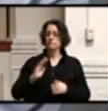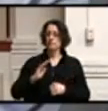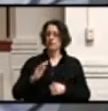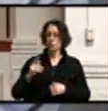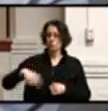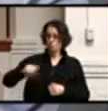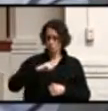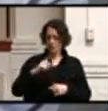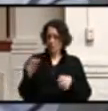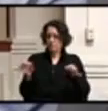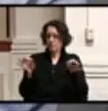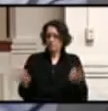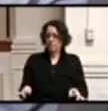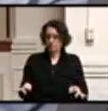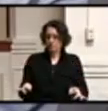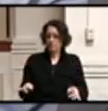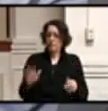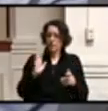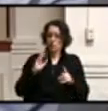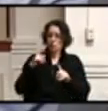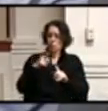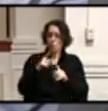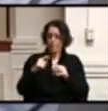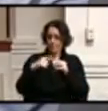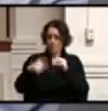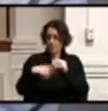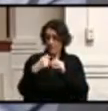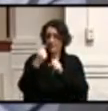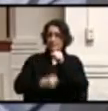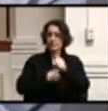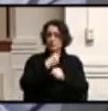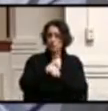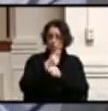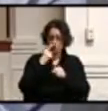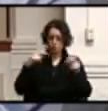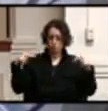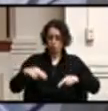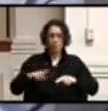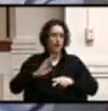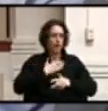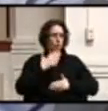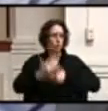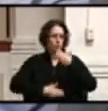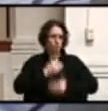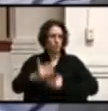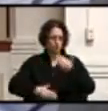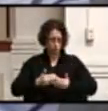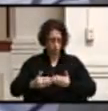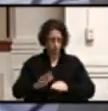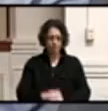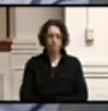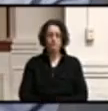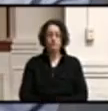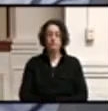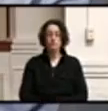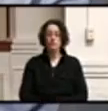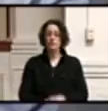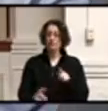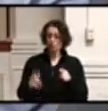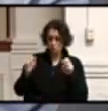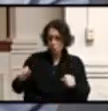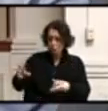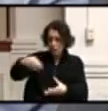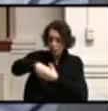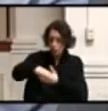talked about in terms of next year. And it kind of seems like doing a hiring pause now is anticipating that we're